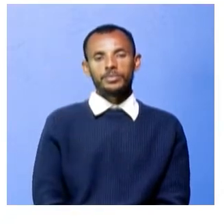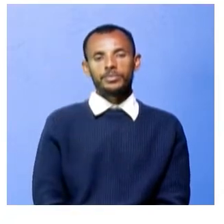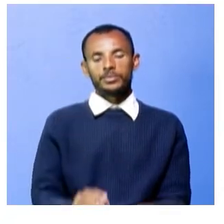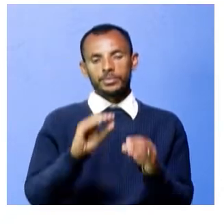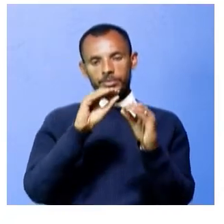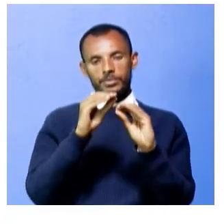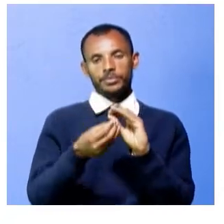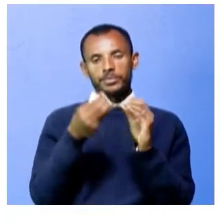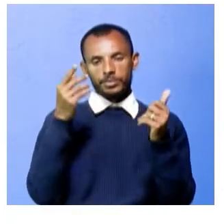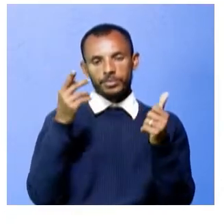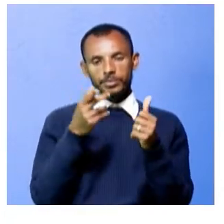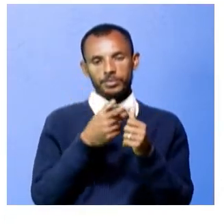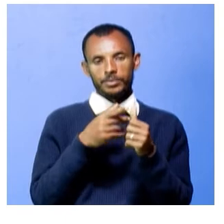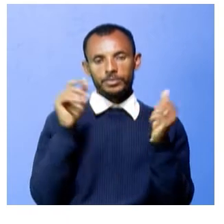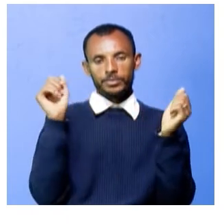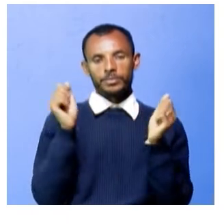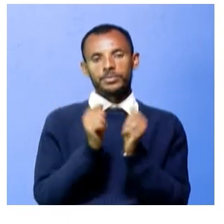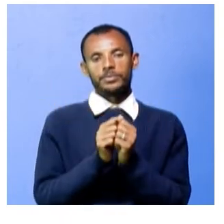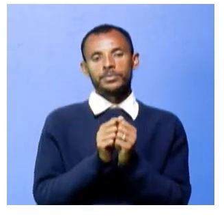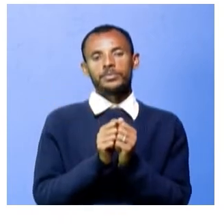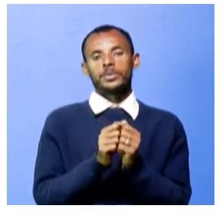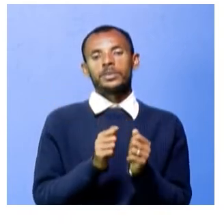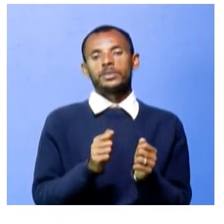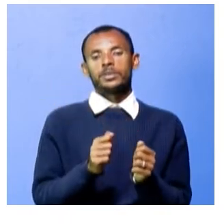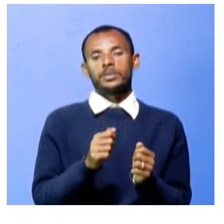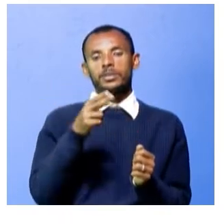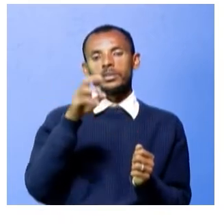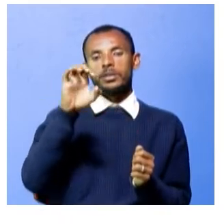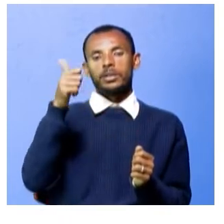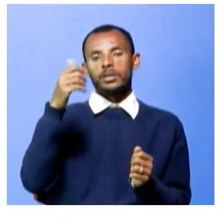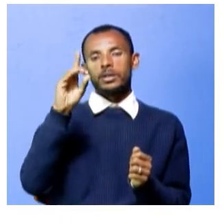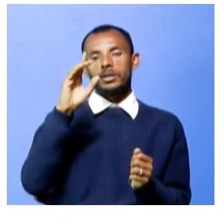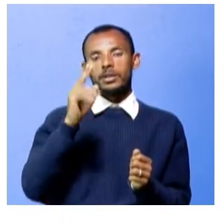number 1, bull's head,